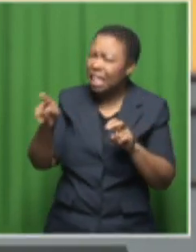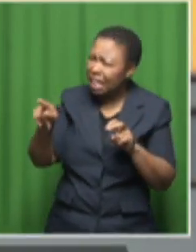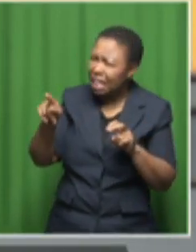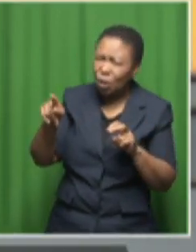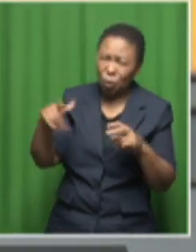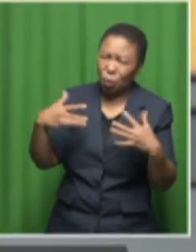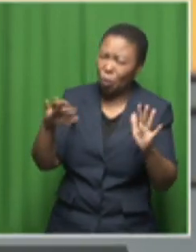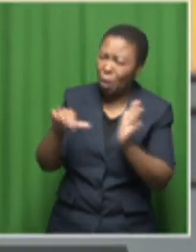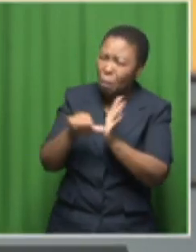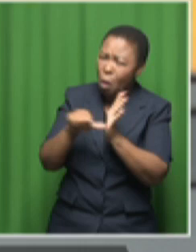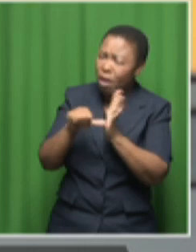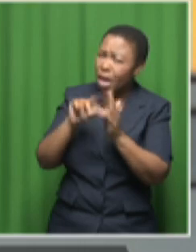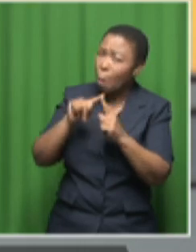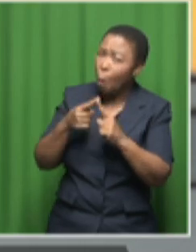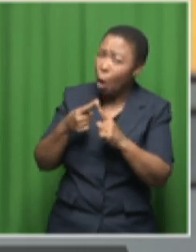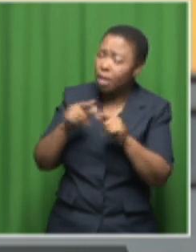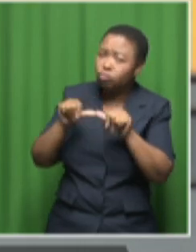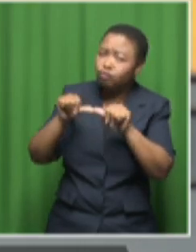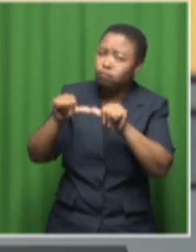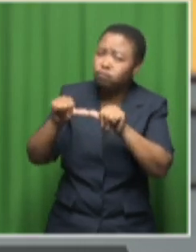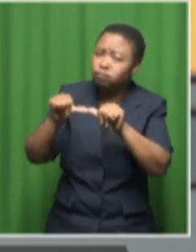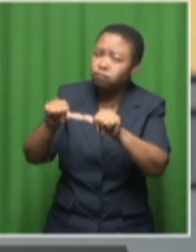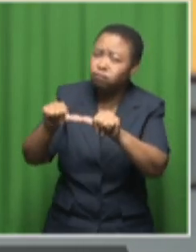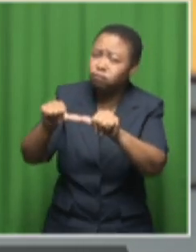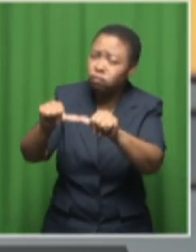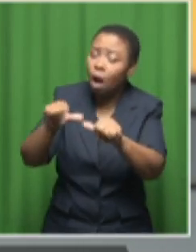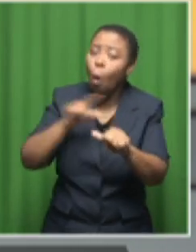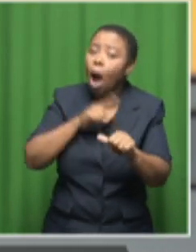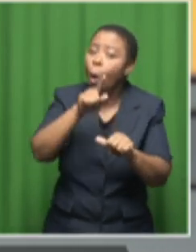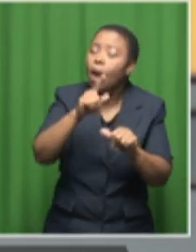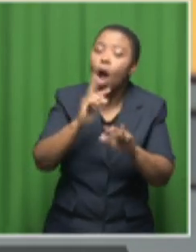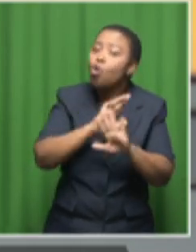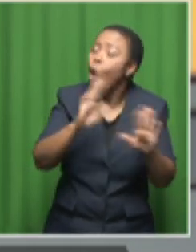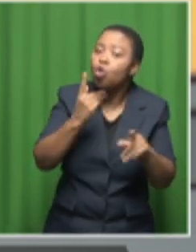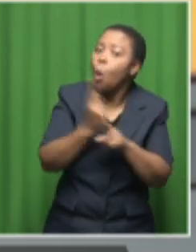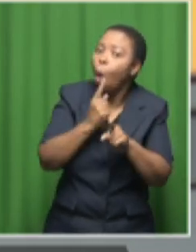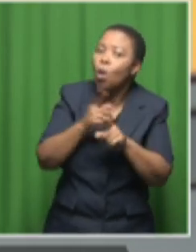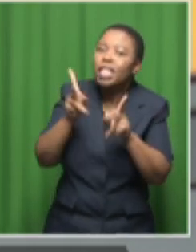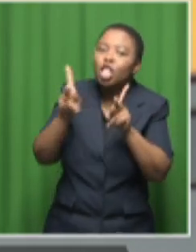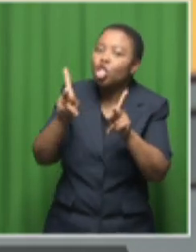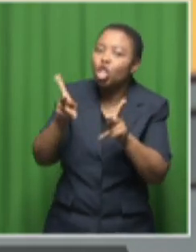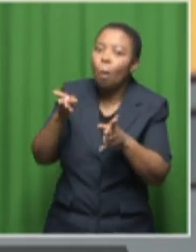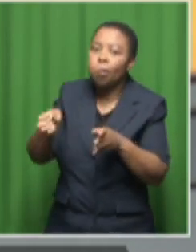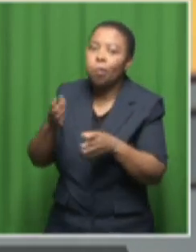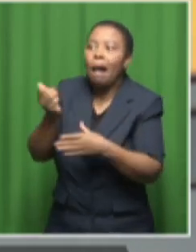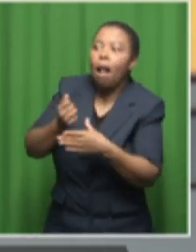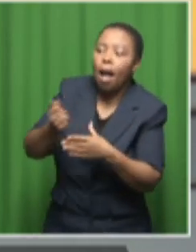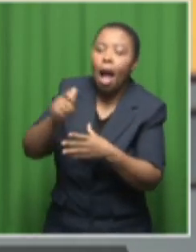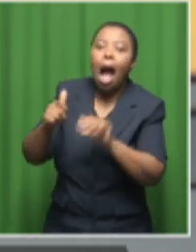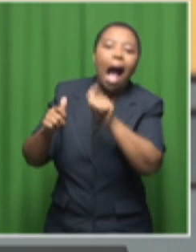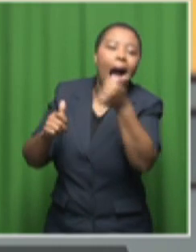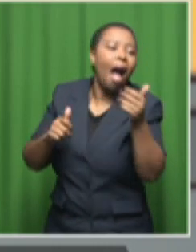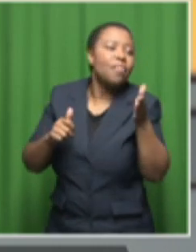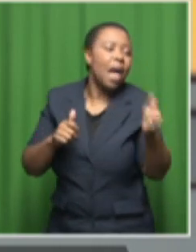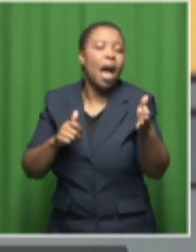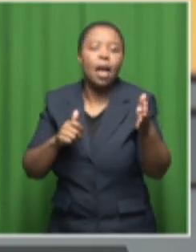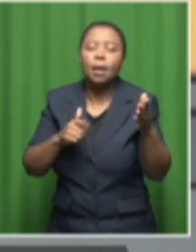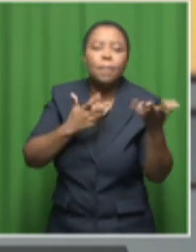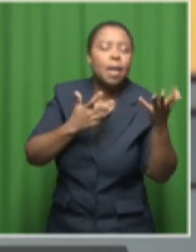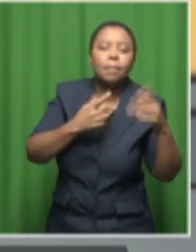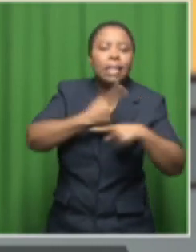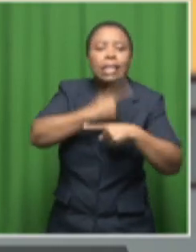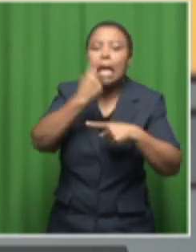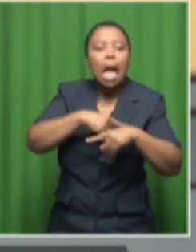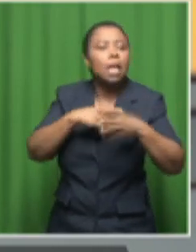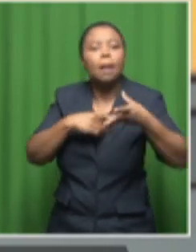very important point, that of consistency, because you're not always at the kitchen. You may go to other areas for a couple of